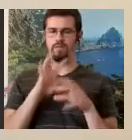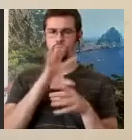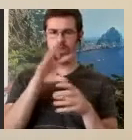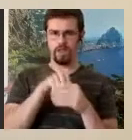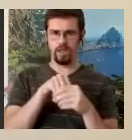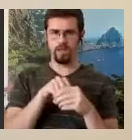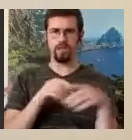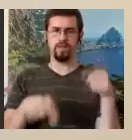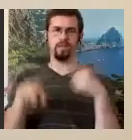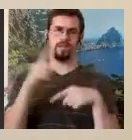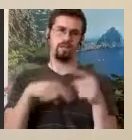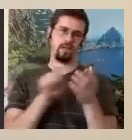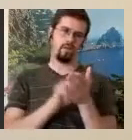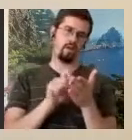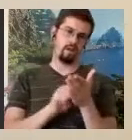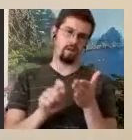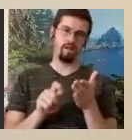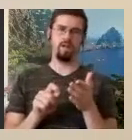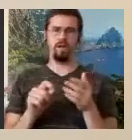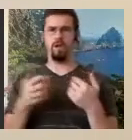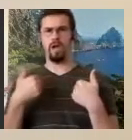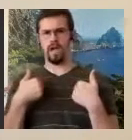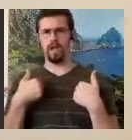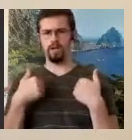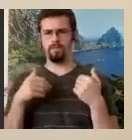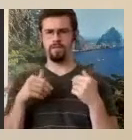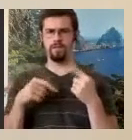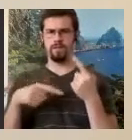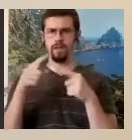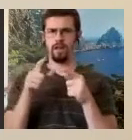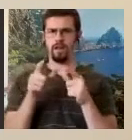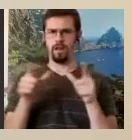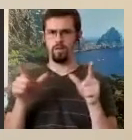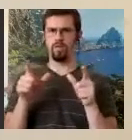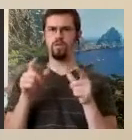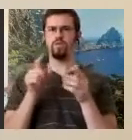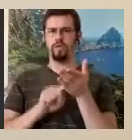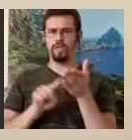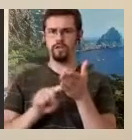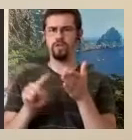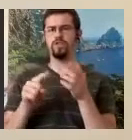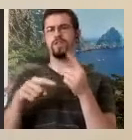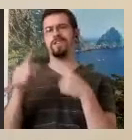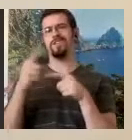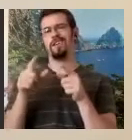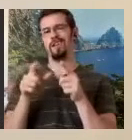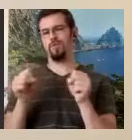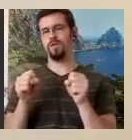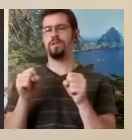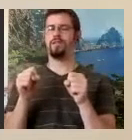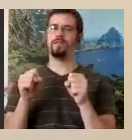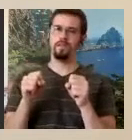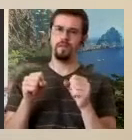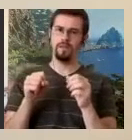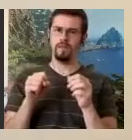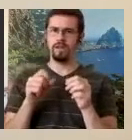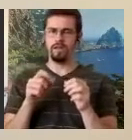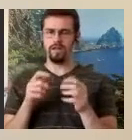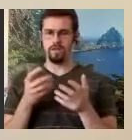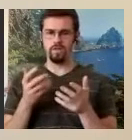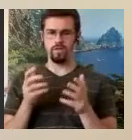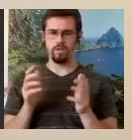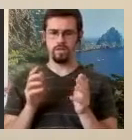little research carried out in Maltese Sign Language because it's such a small language, because it's such a small country, and